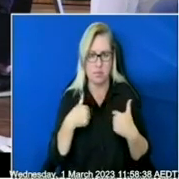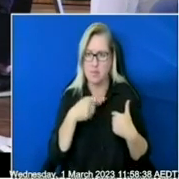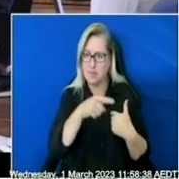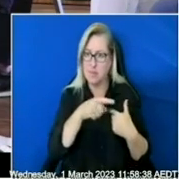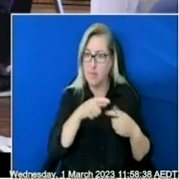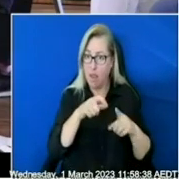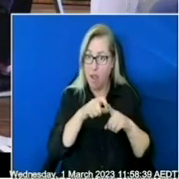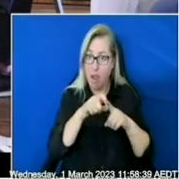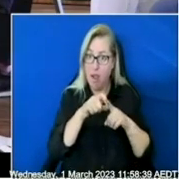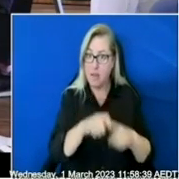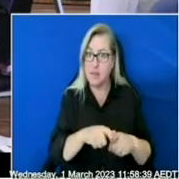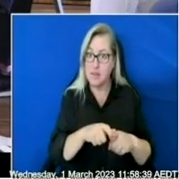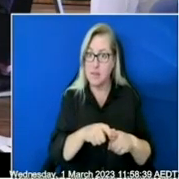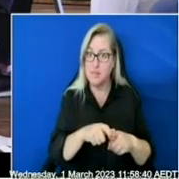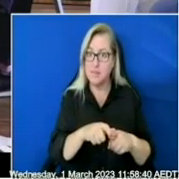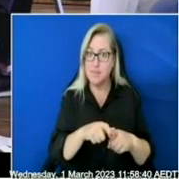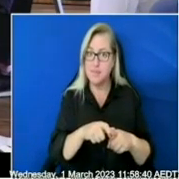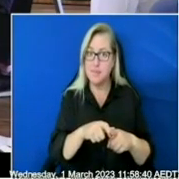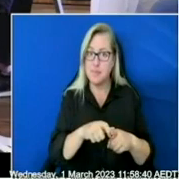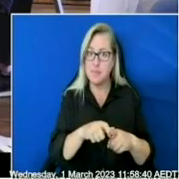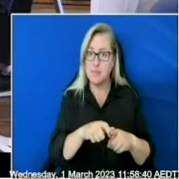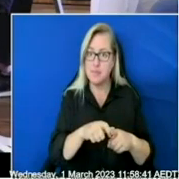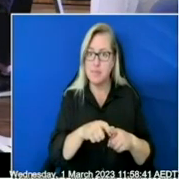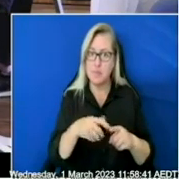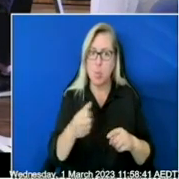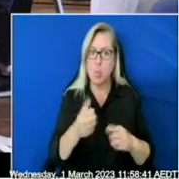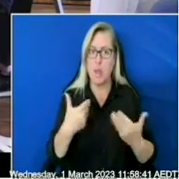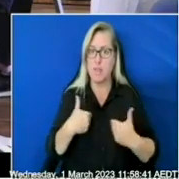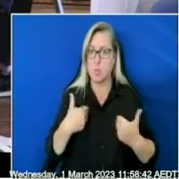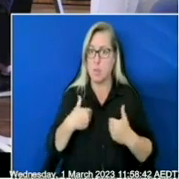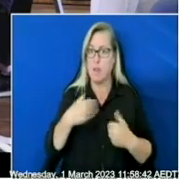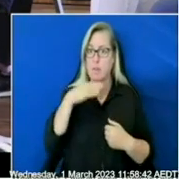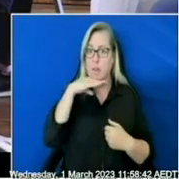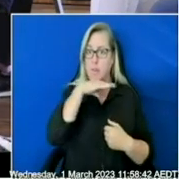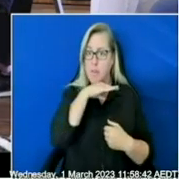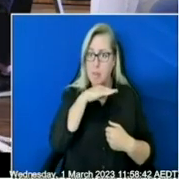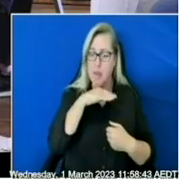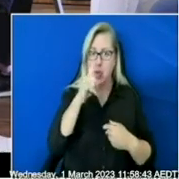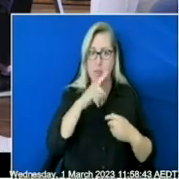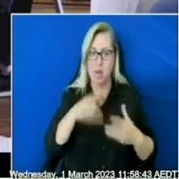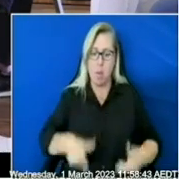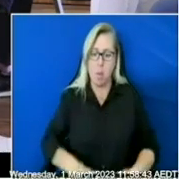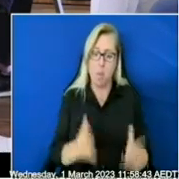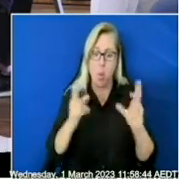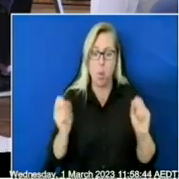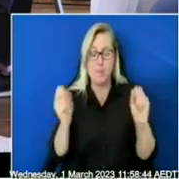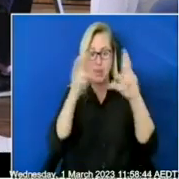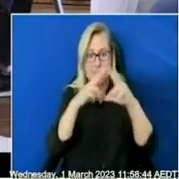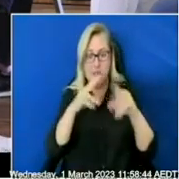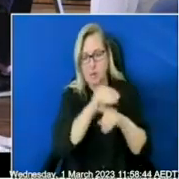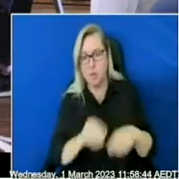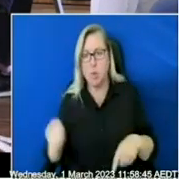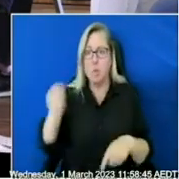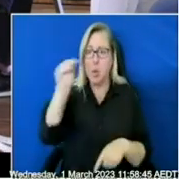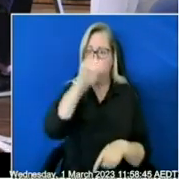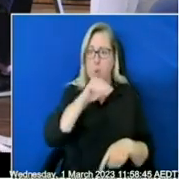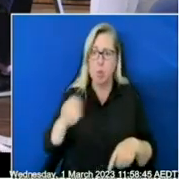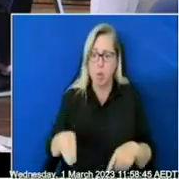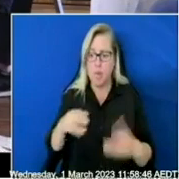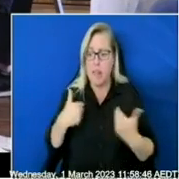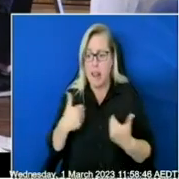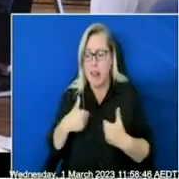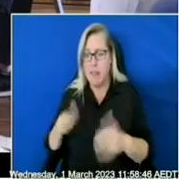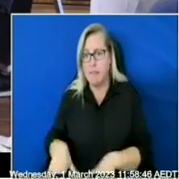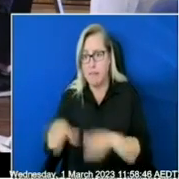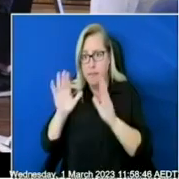had to live in Melbourne. We were brought up and born in Sydney and travelled around and lived in Melbourne. And it was really hard to come back